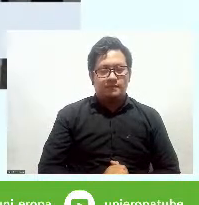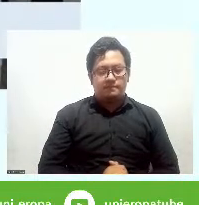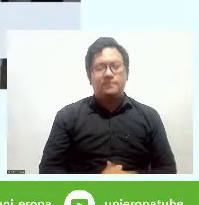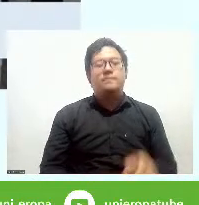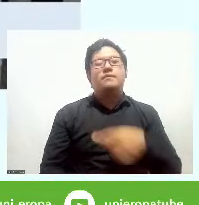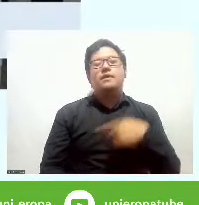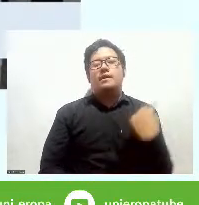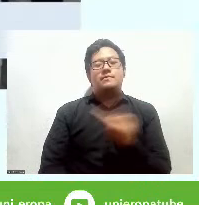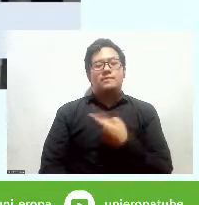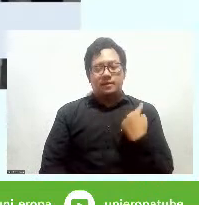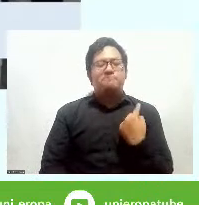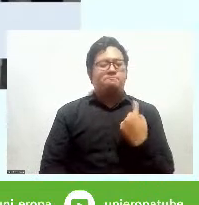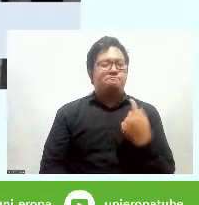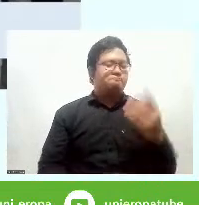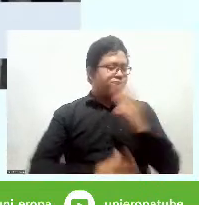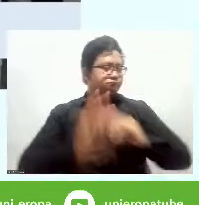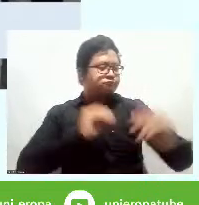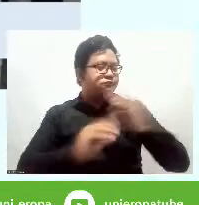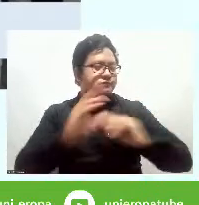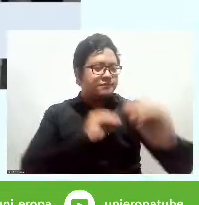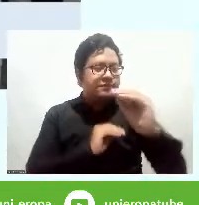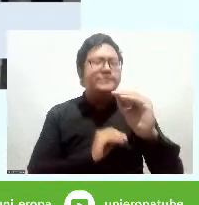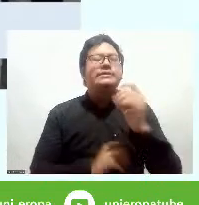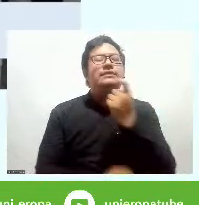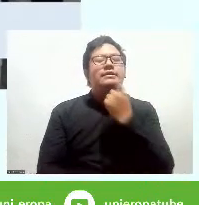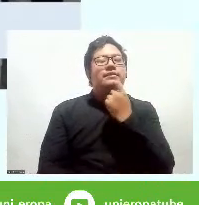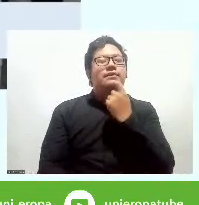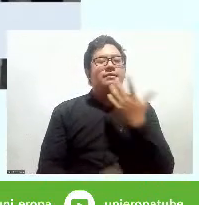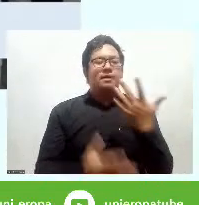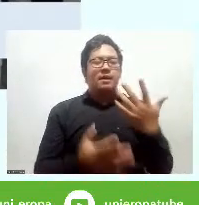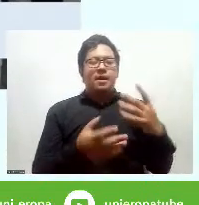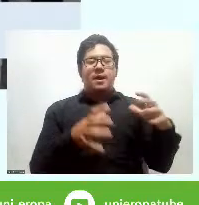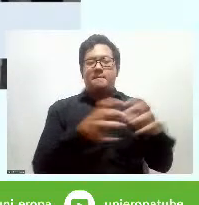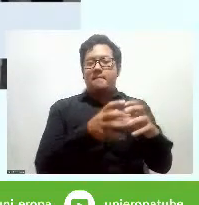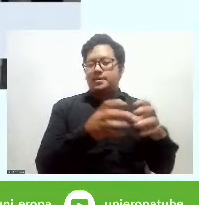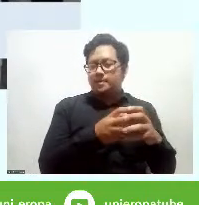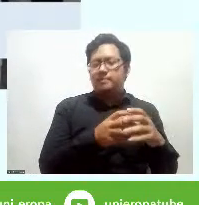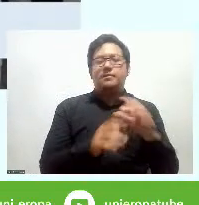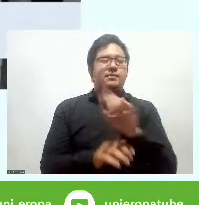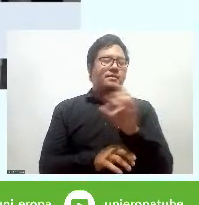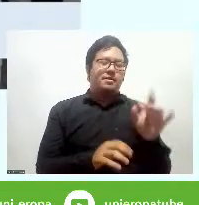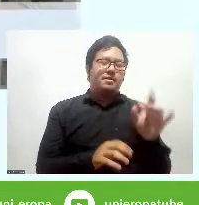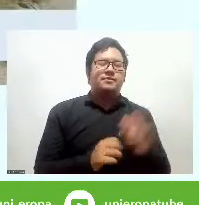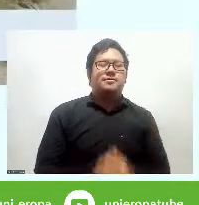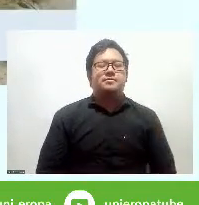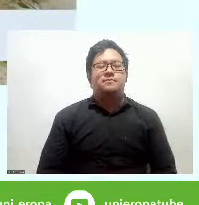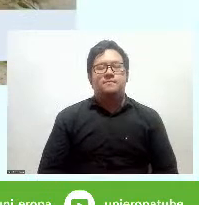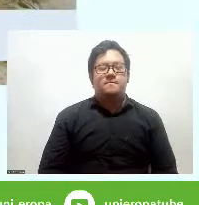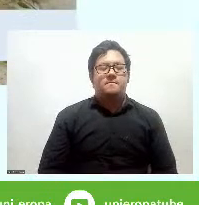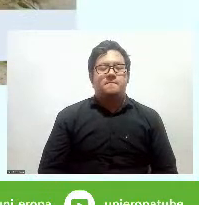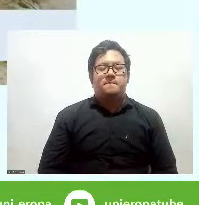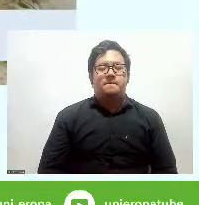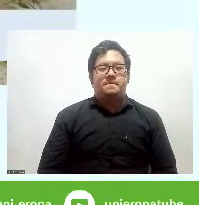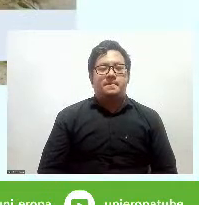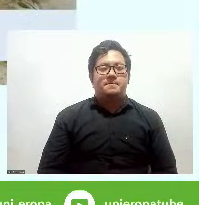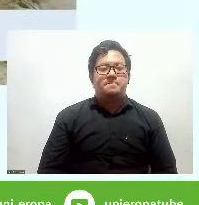and possibly have to say so please also join me and Test next